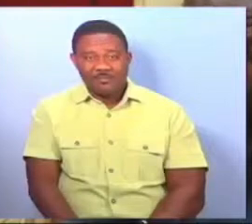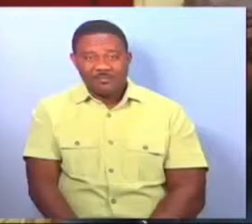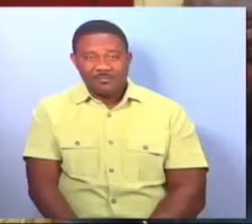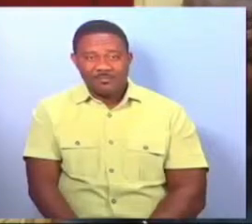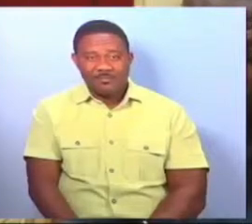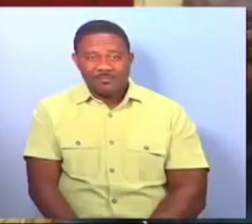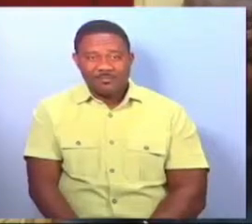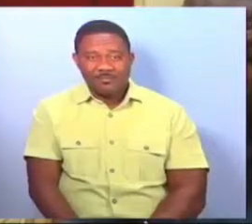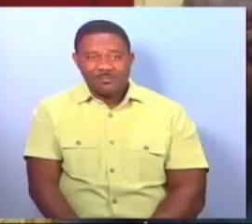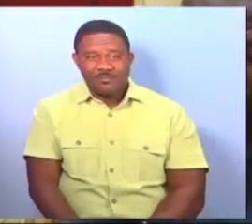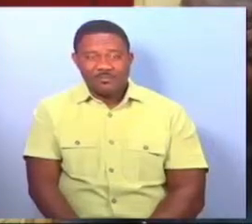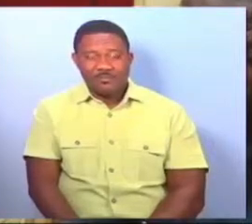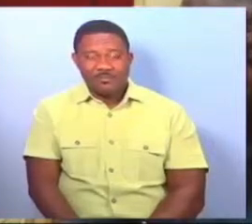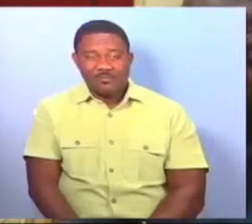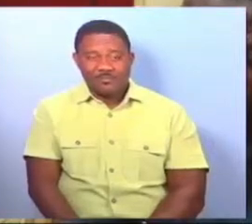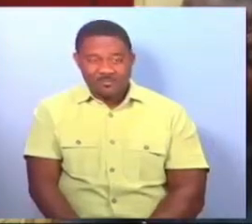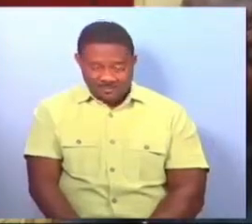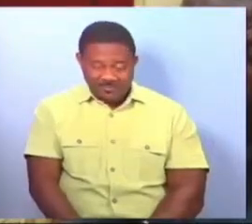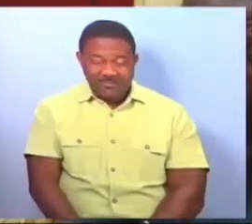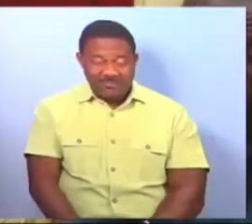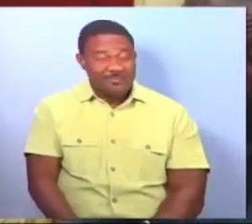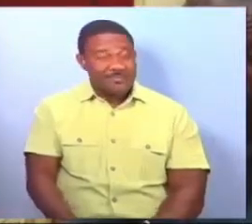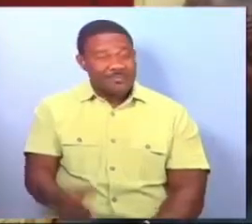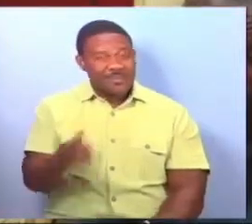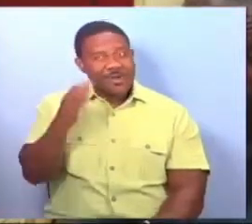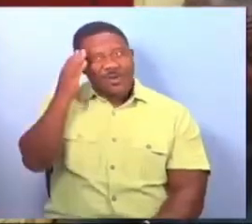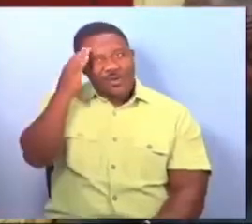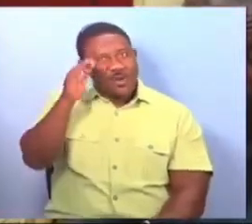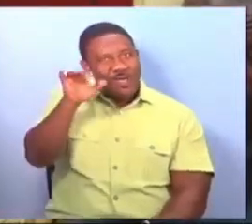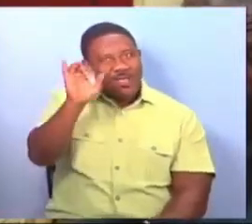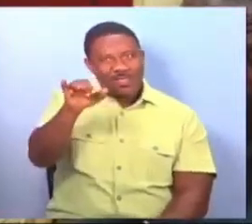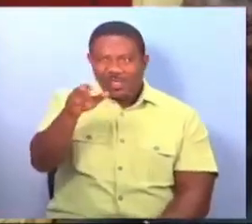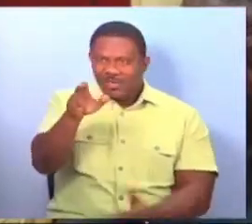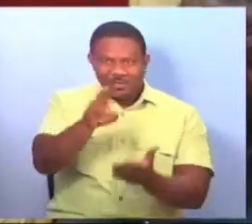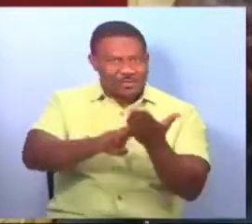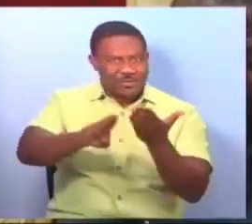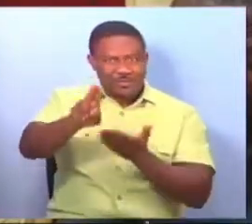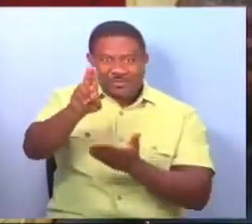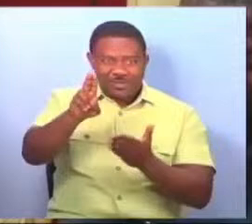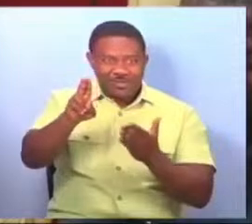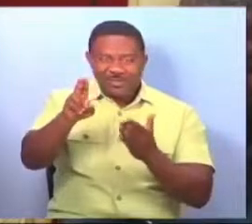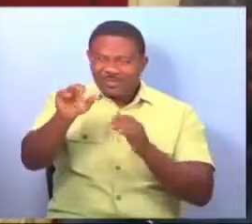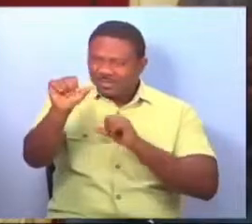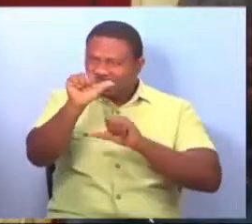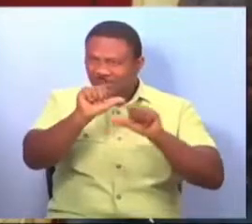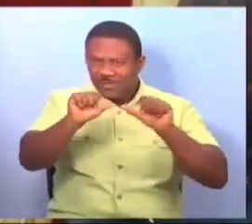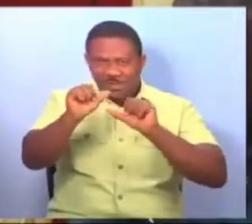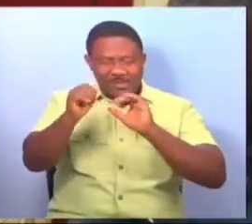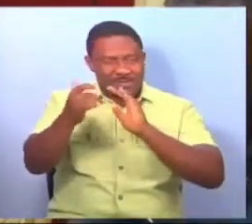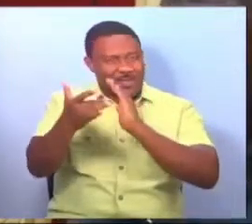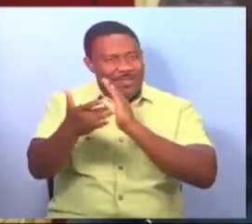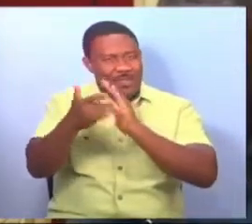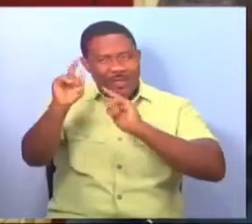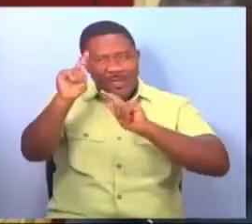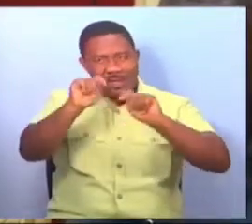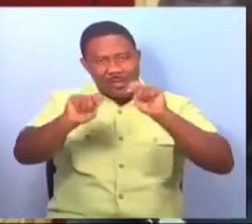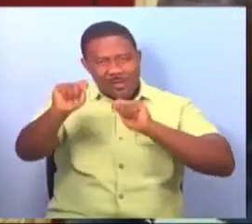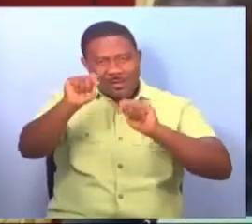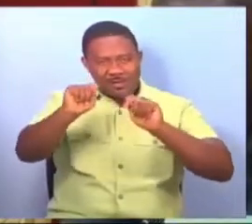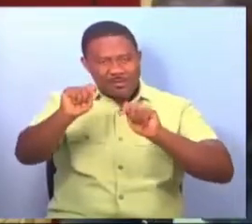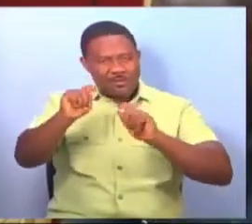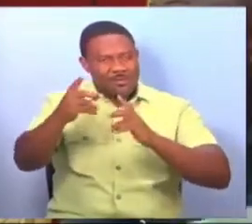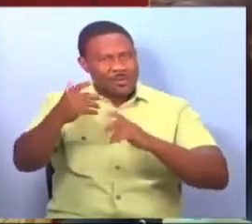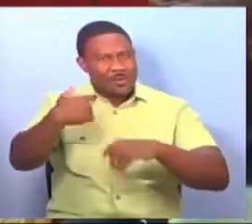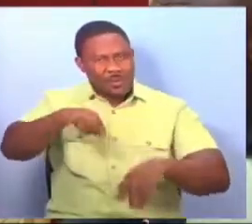school. Those of us from that great university of science and technology are proud of